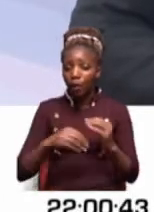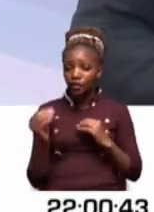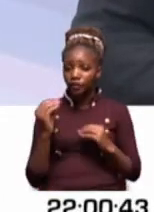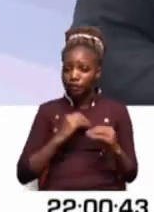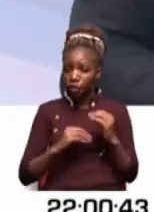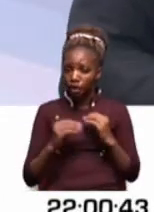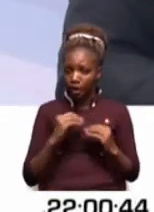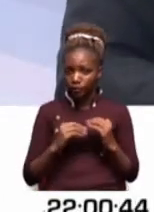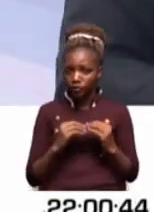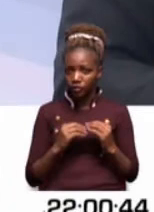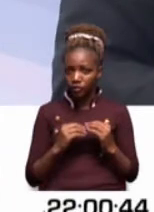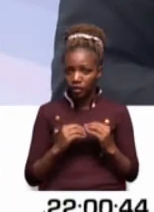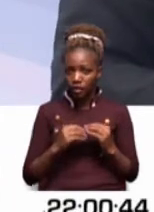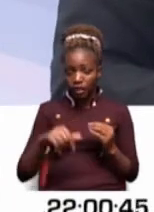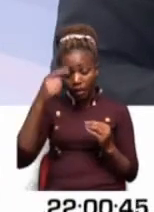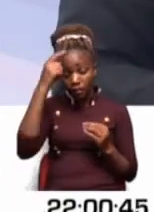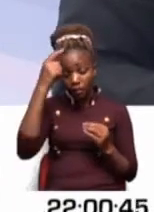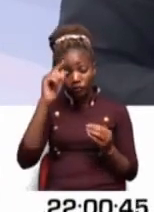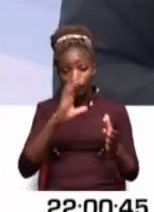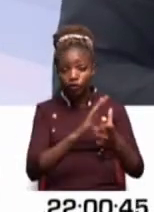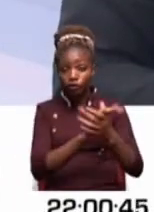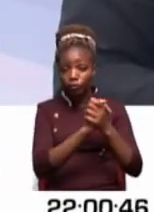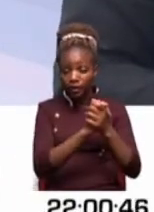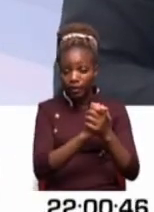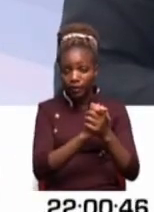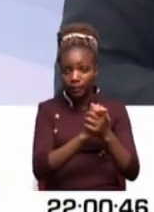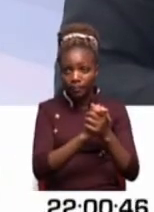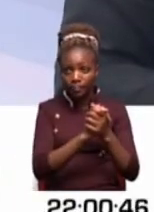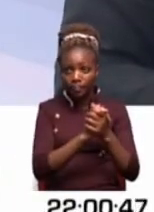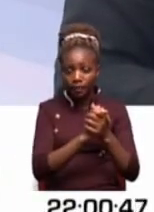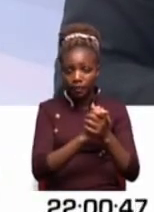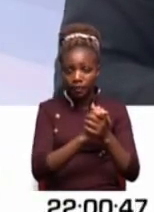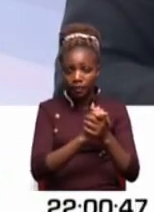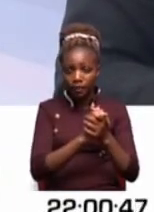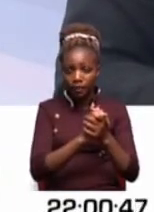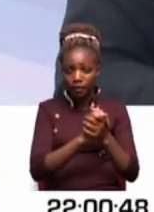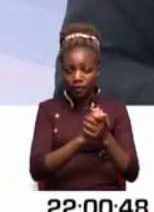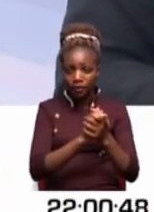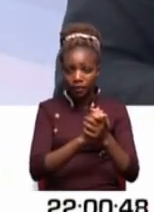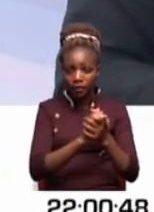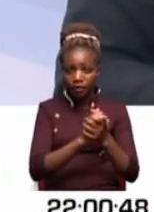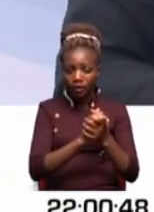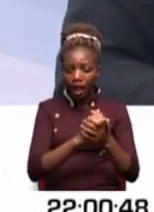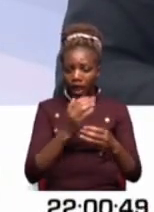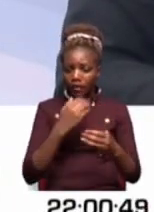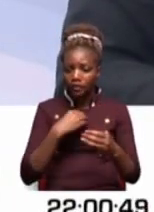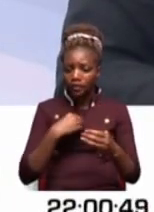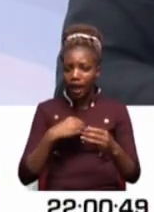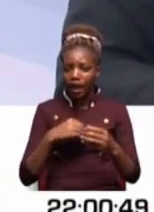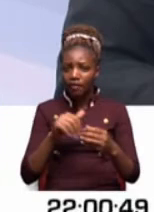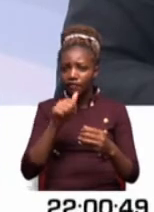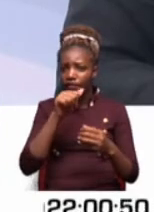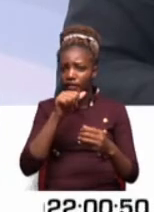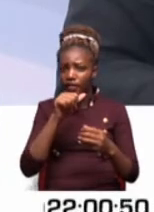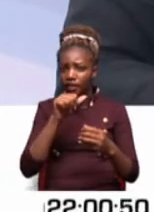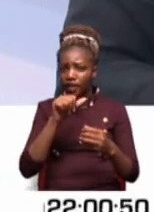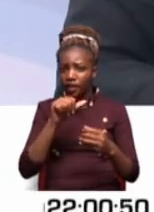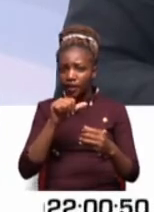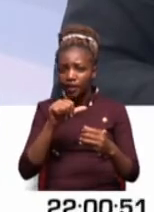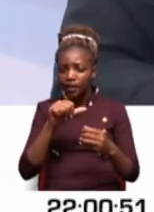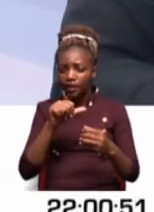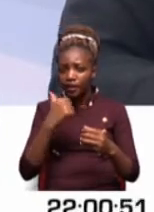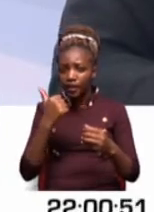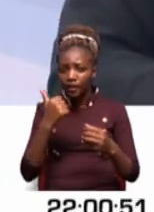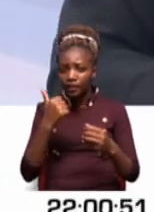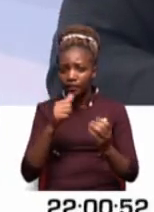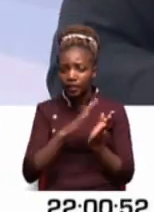To believe, it is like it had a very nice story, you know. It's like a very,